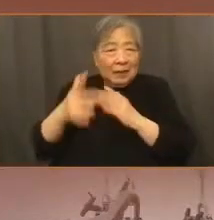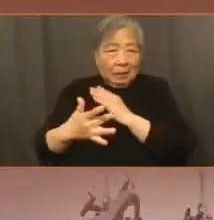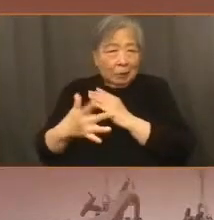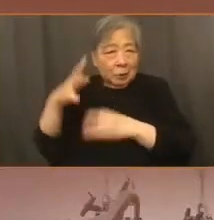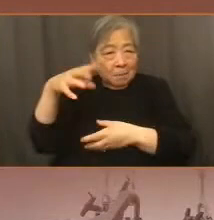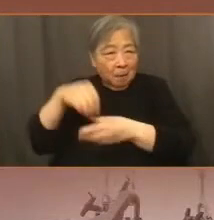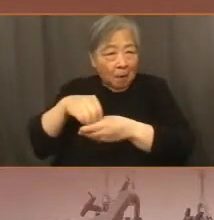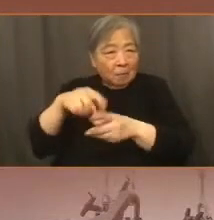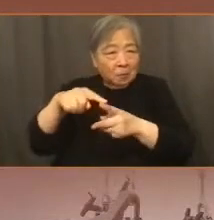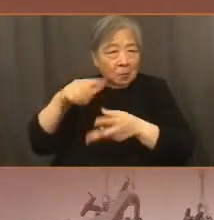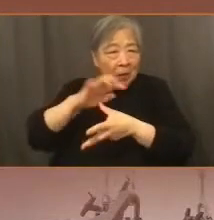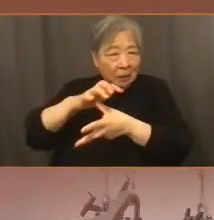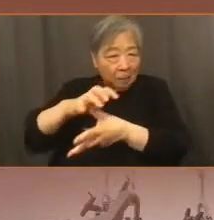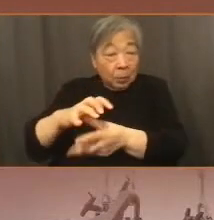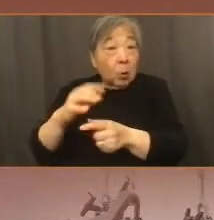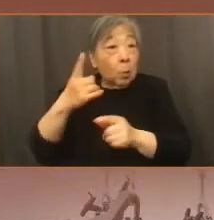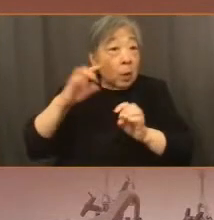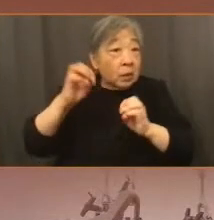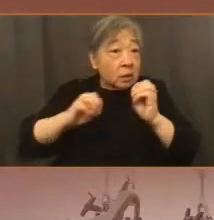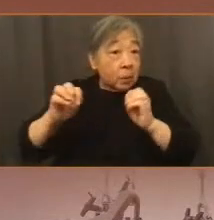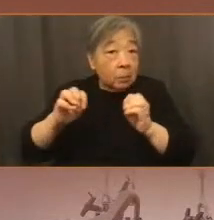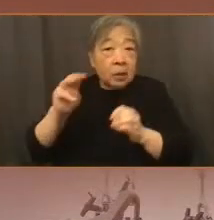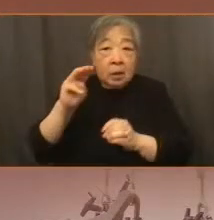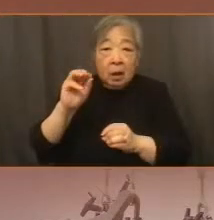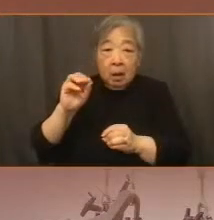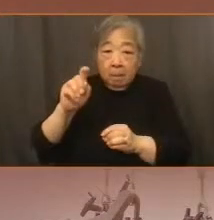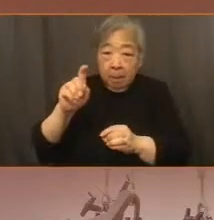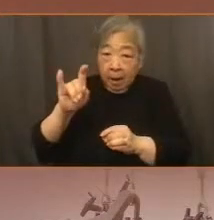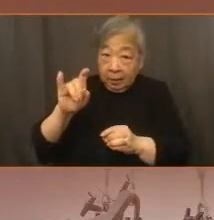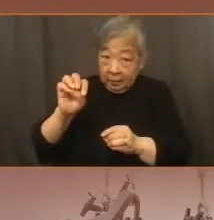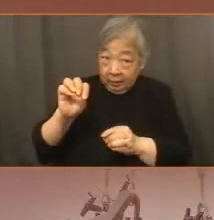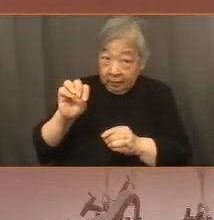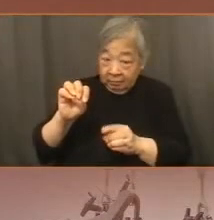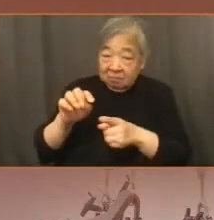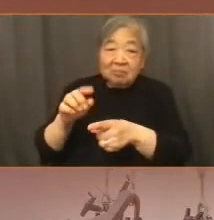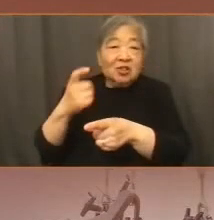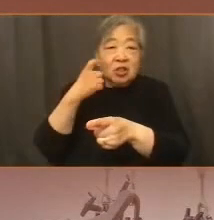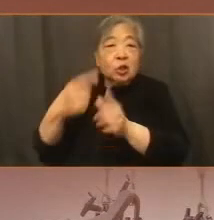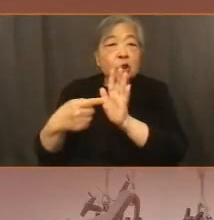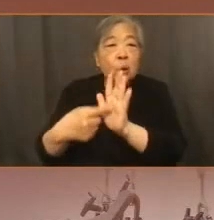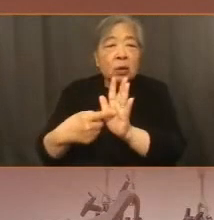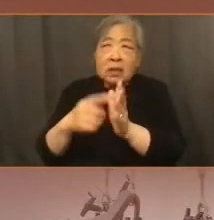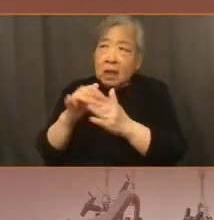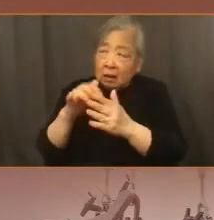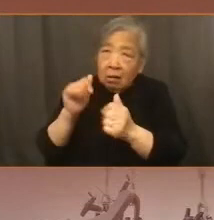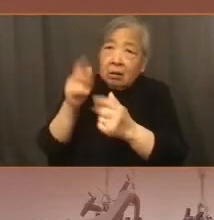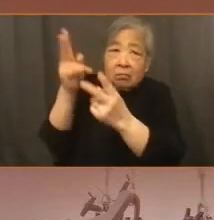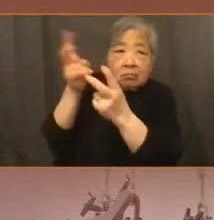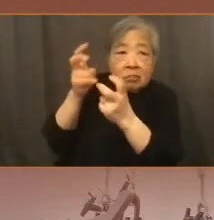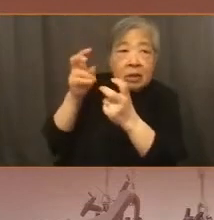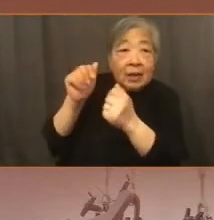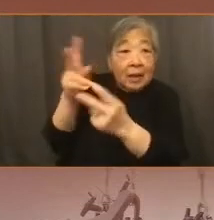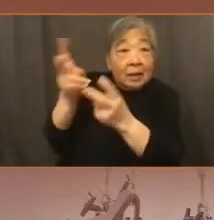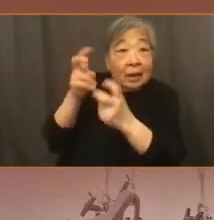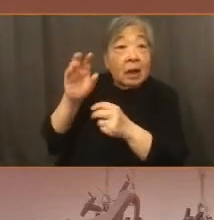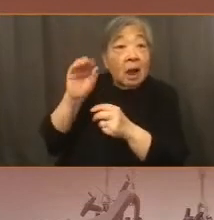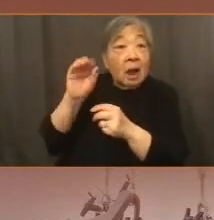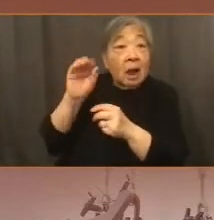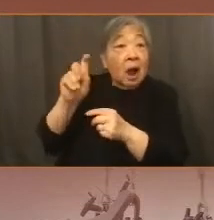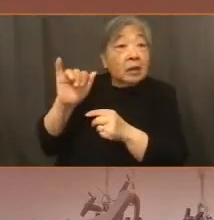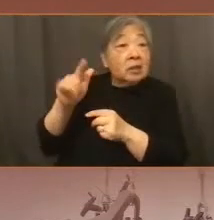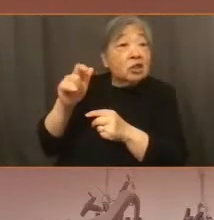technology experiments is the MOXIE instrument, and it just showed us the other week that oxygen can be extracted from the Martian atmosphere. And that'll help